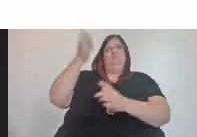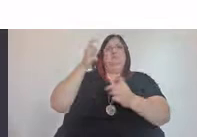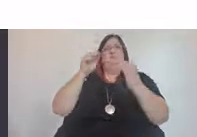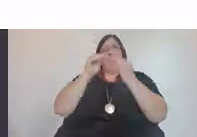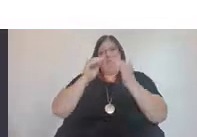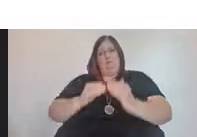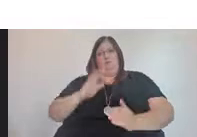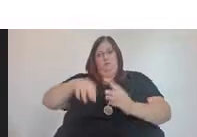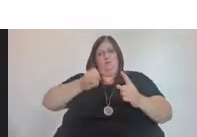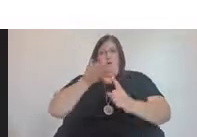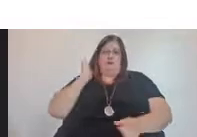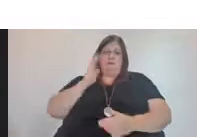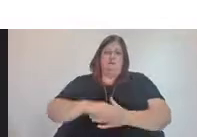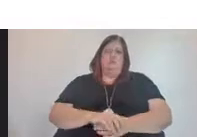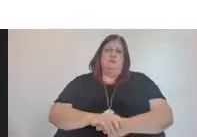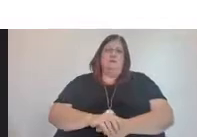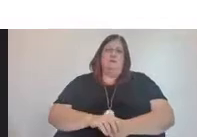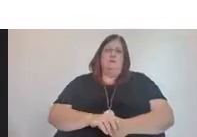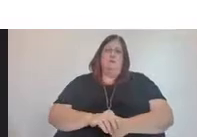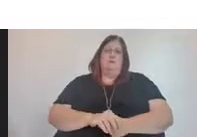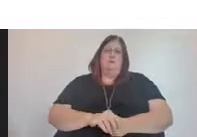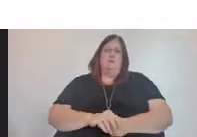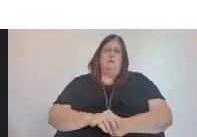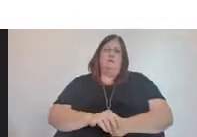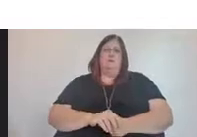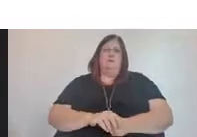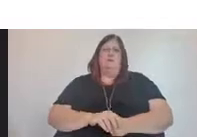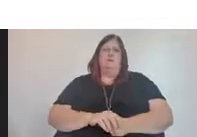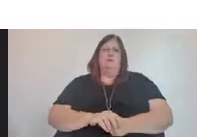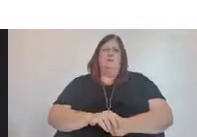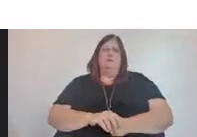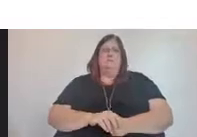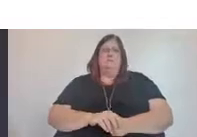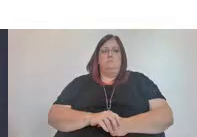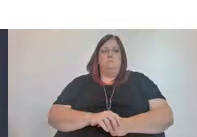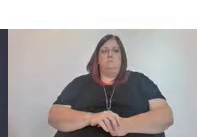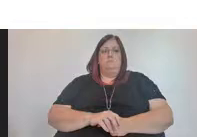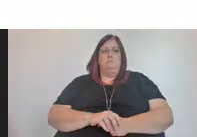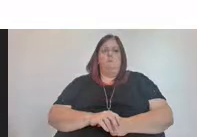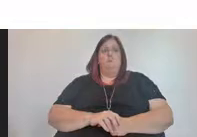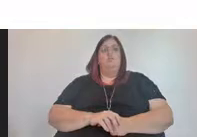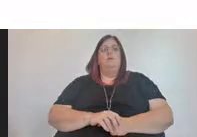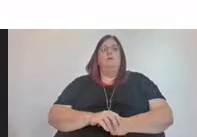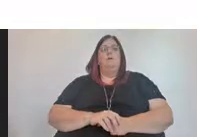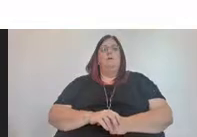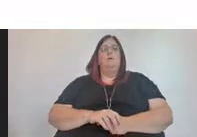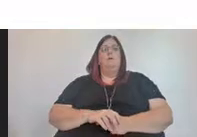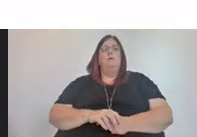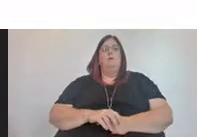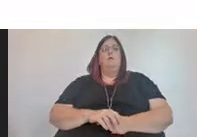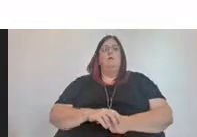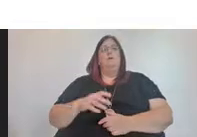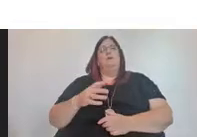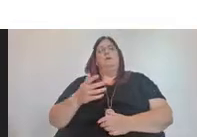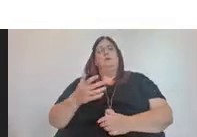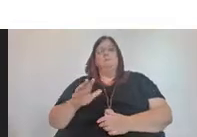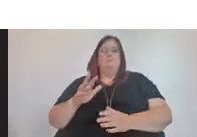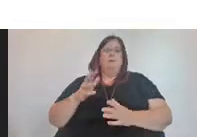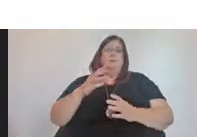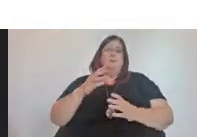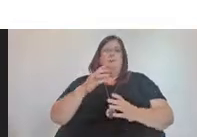that will help people to access the services they need when they need them. There's also maybe a lack